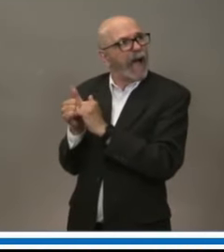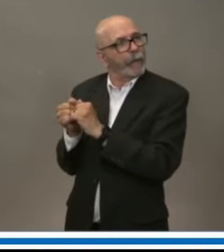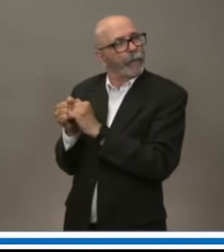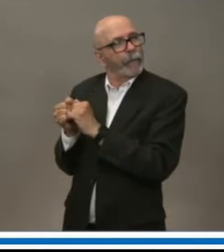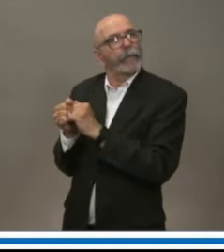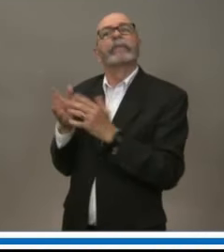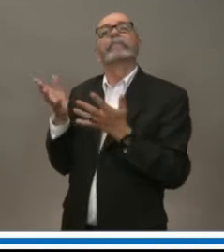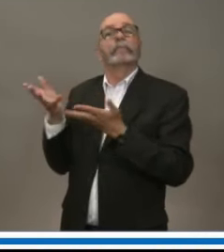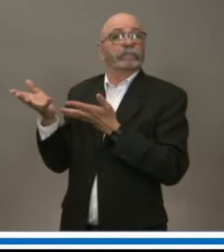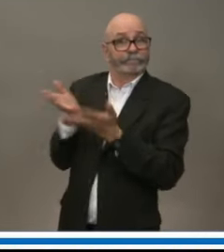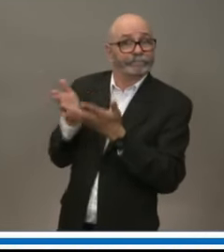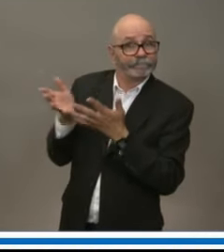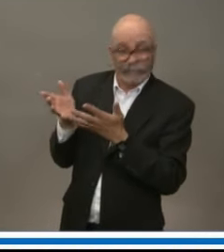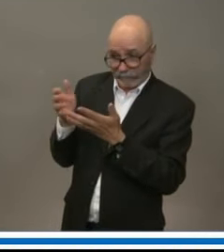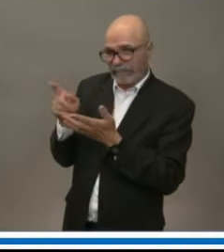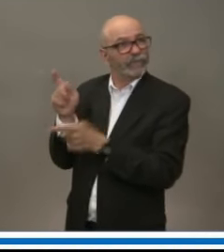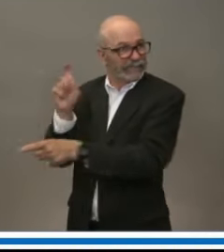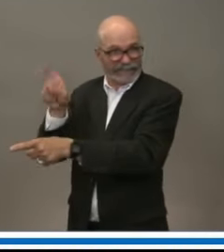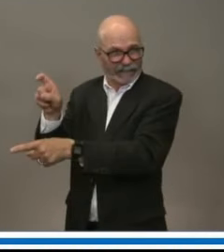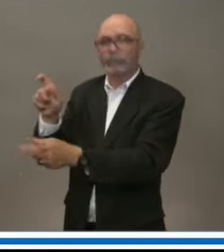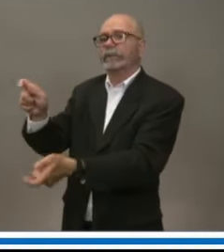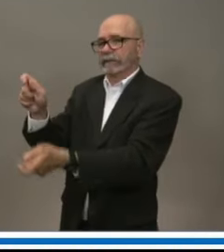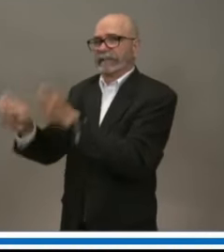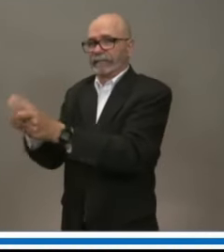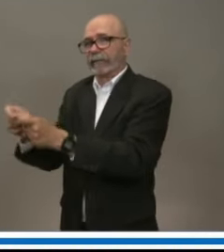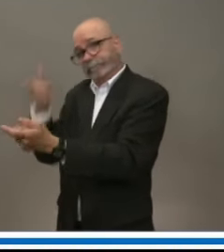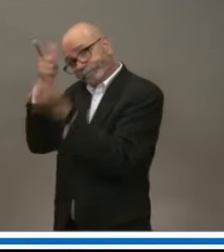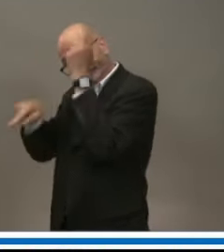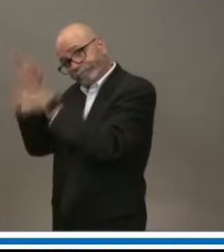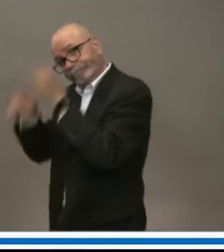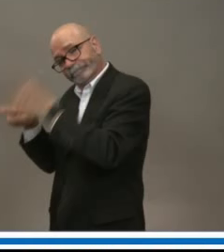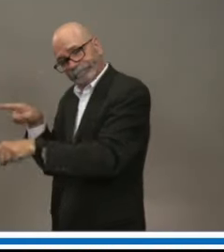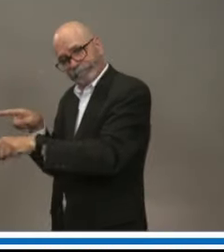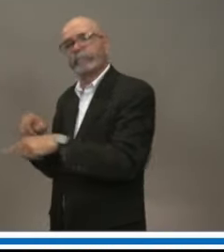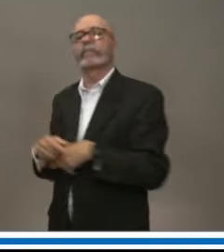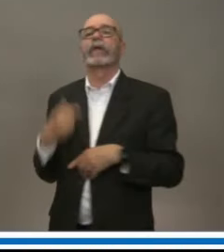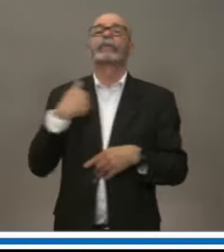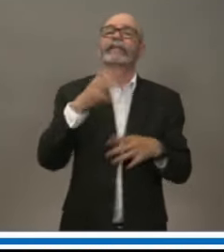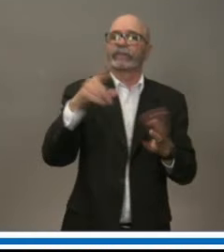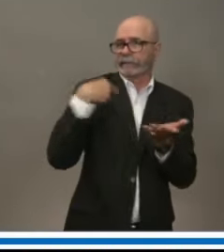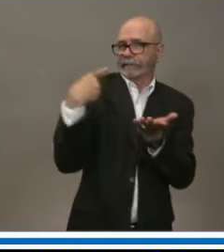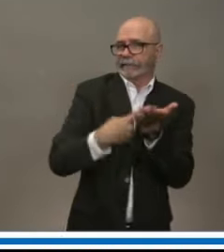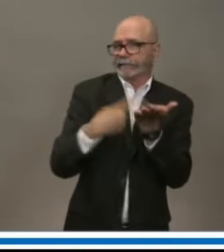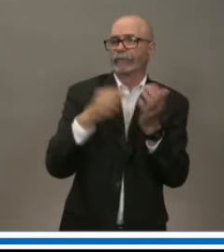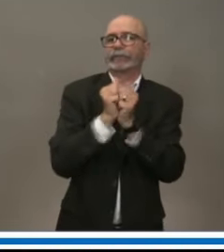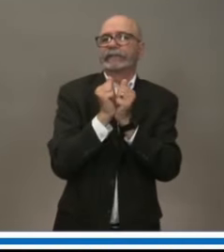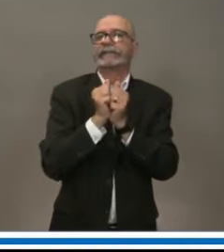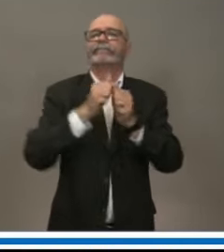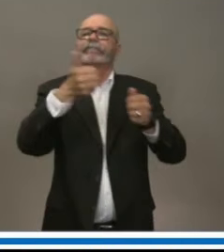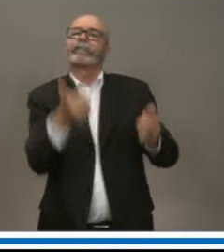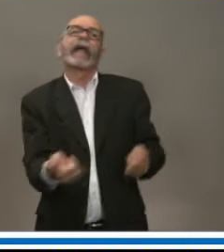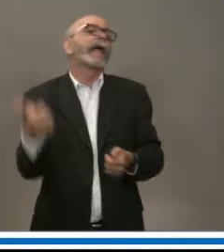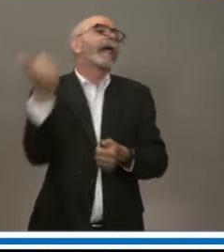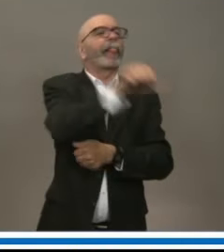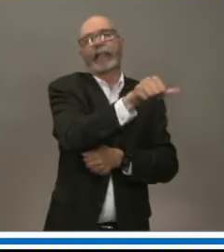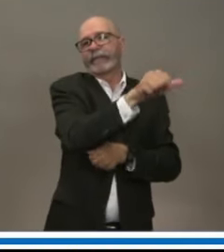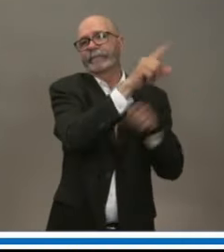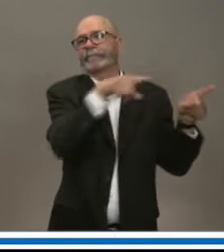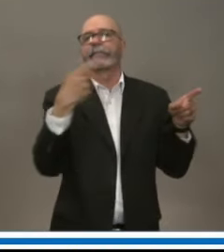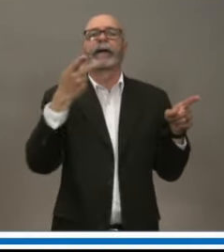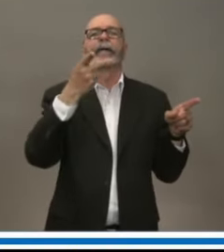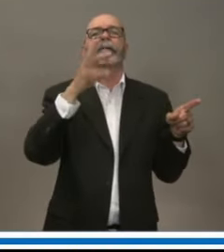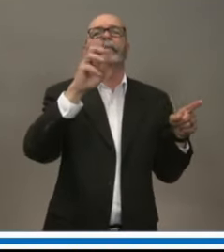adapt that. I had a call last night with the Atlantic Premier so that we would look at this from a regional point of view. We have a lot of similar interests, whether